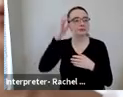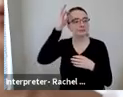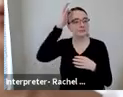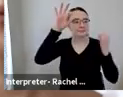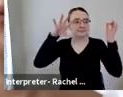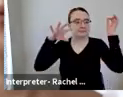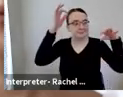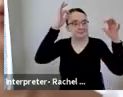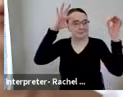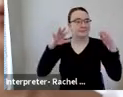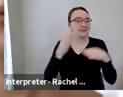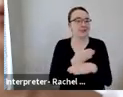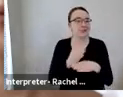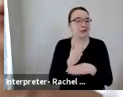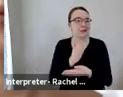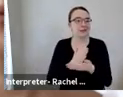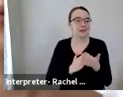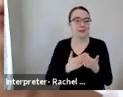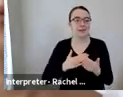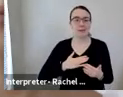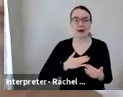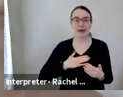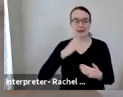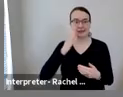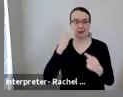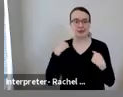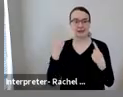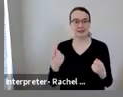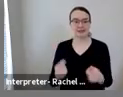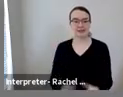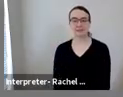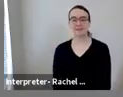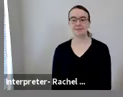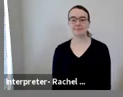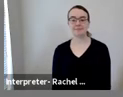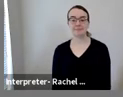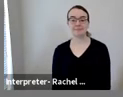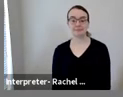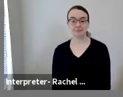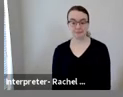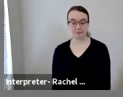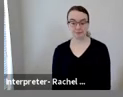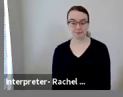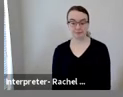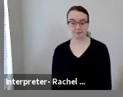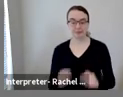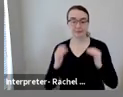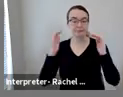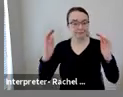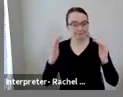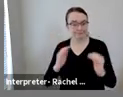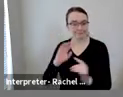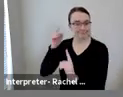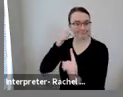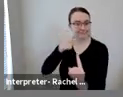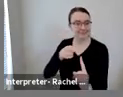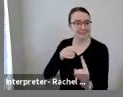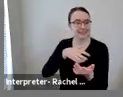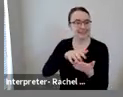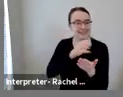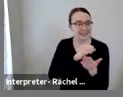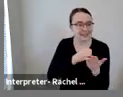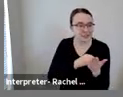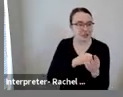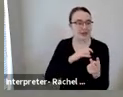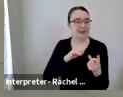bit of a flavor from where I'm coming from, right? So this brings it back to sketching and drawing for me.